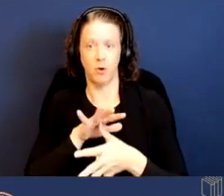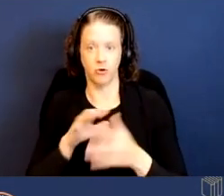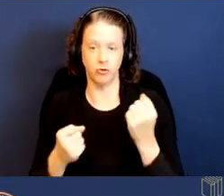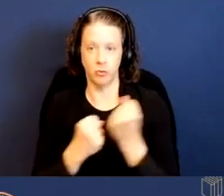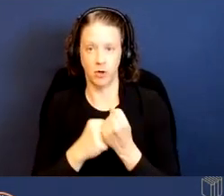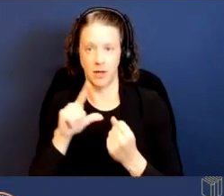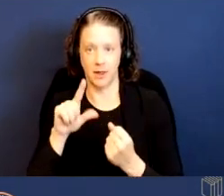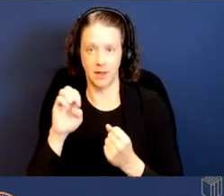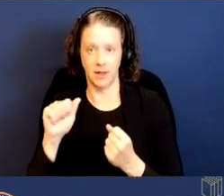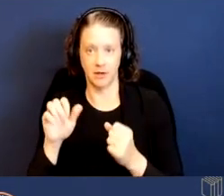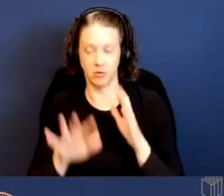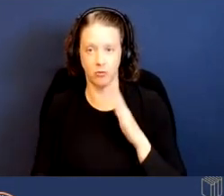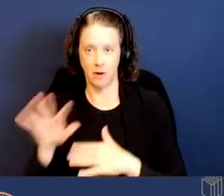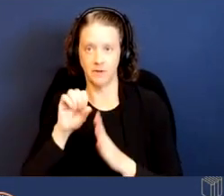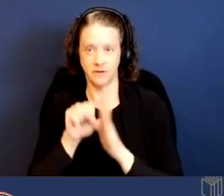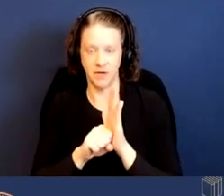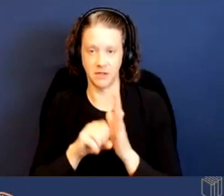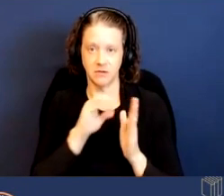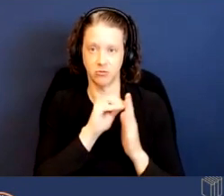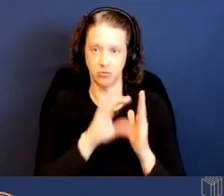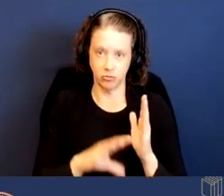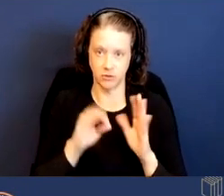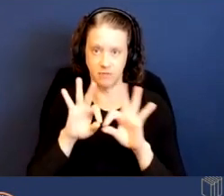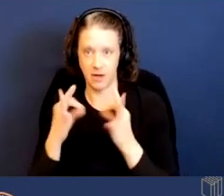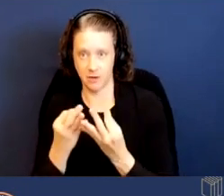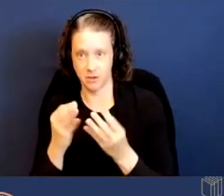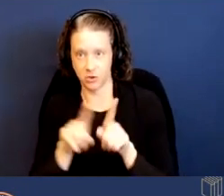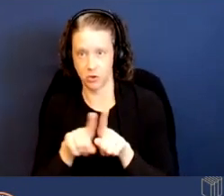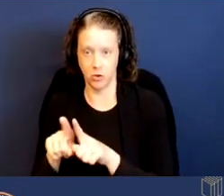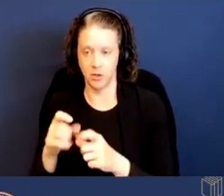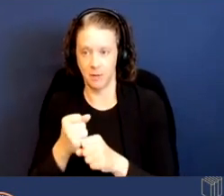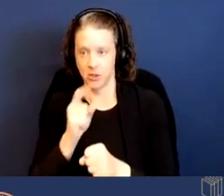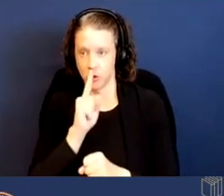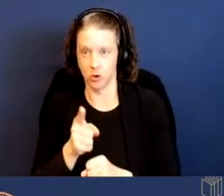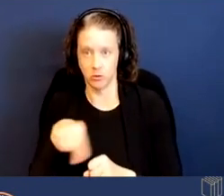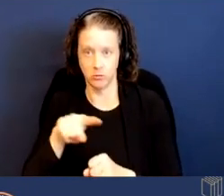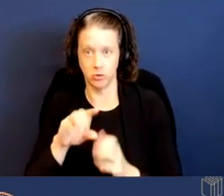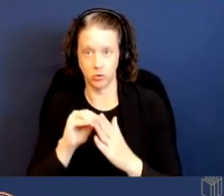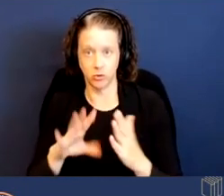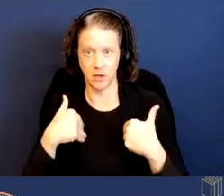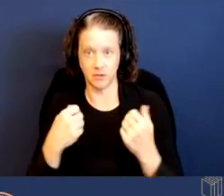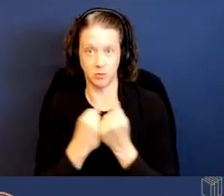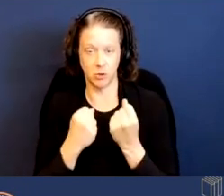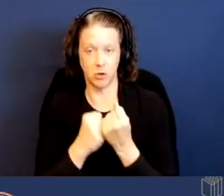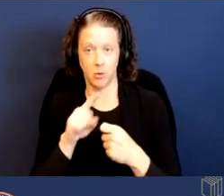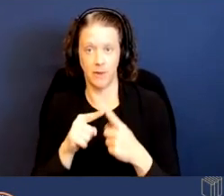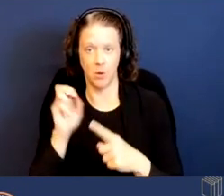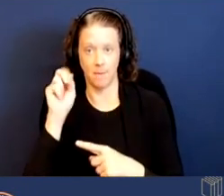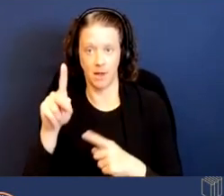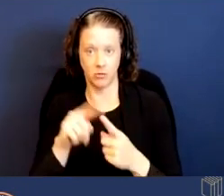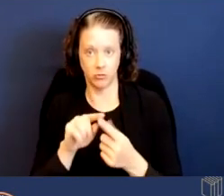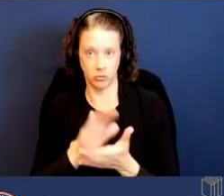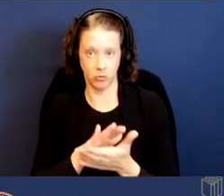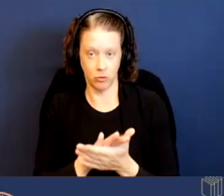LEAs across the state, students and families, to ensure that students are supported as they return back to school. So